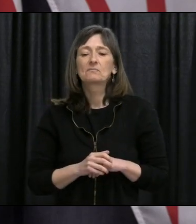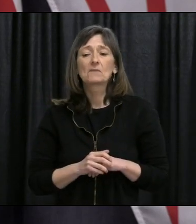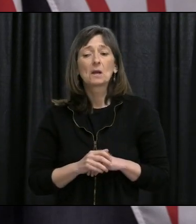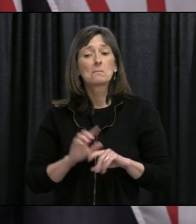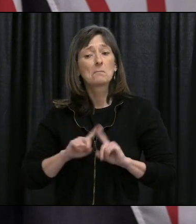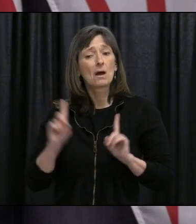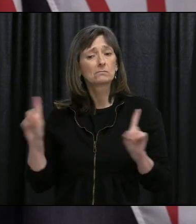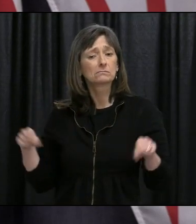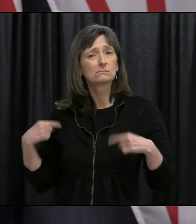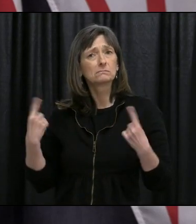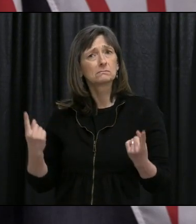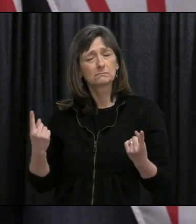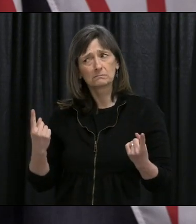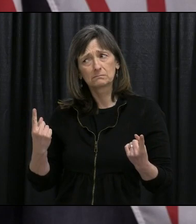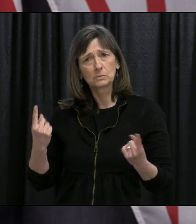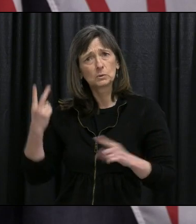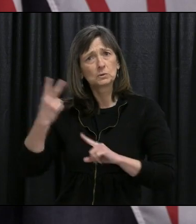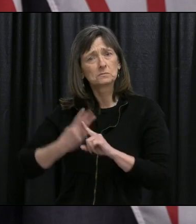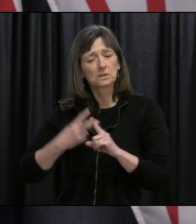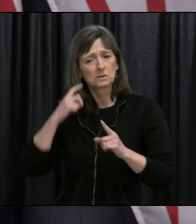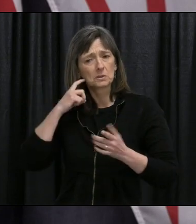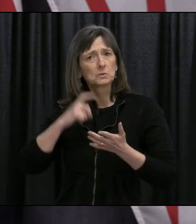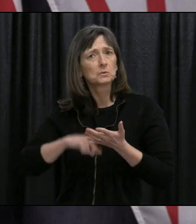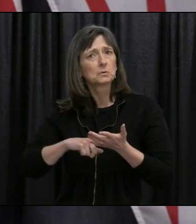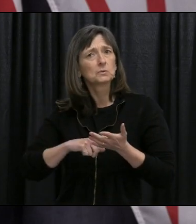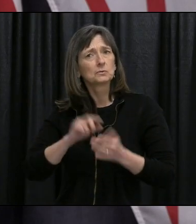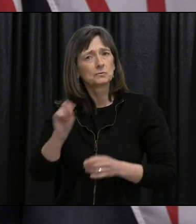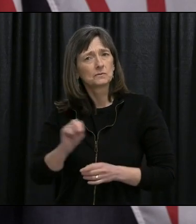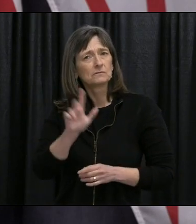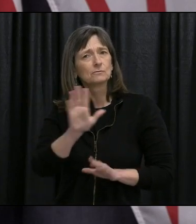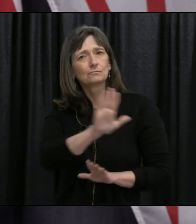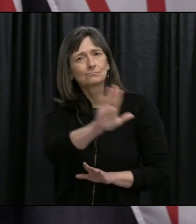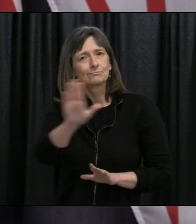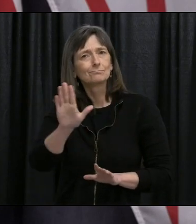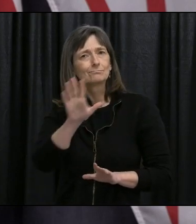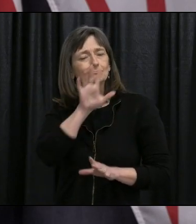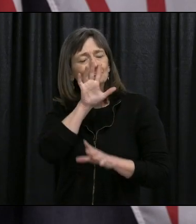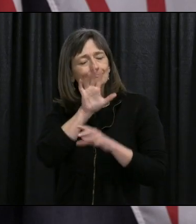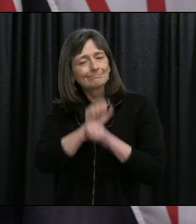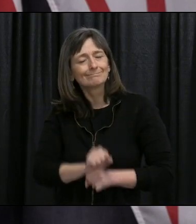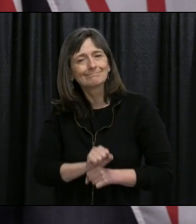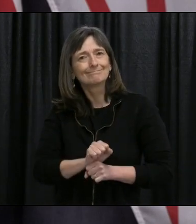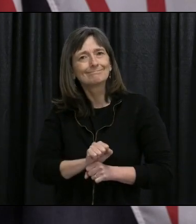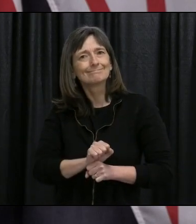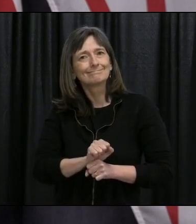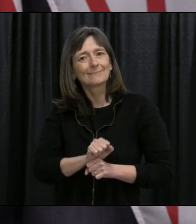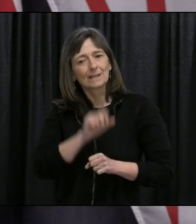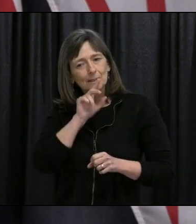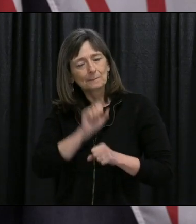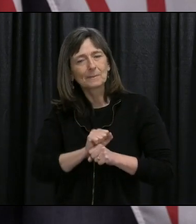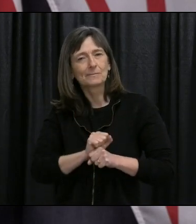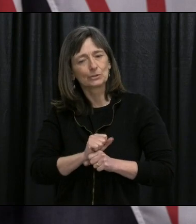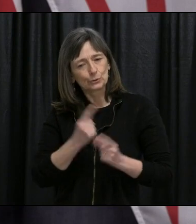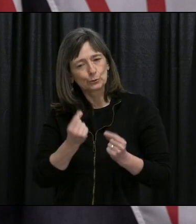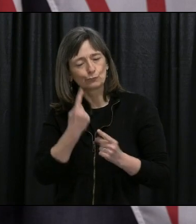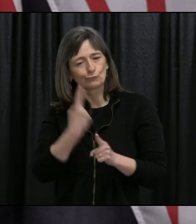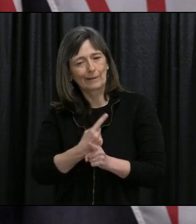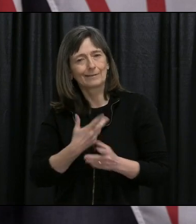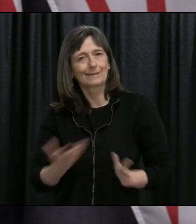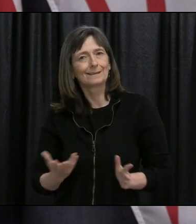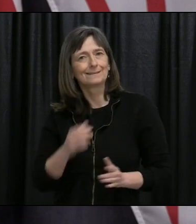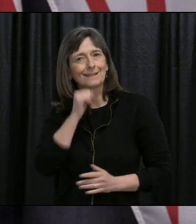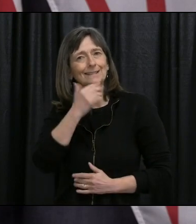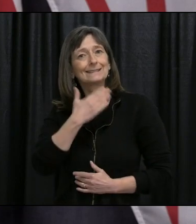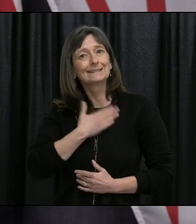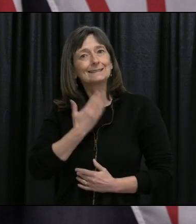have been struck by the commitment of Newfoundlanders and Labradorians to do what is right, even when doing so is not easy. We are where we are